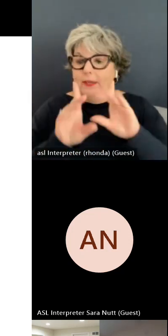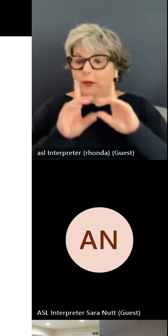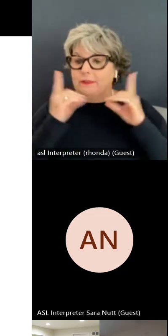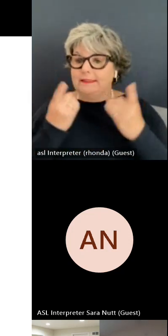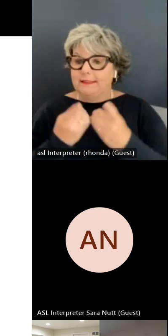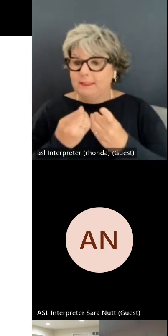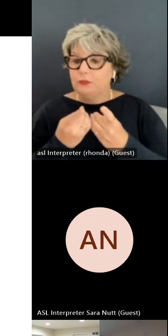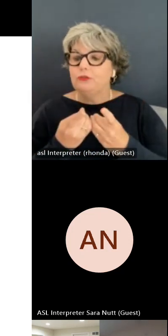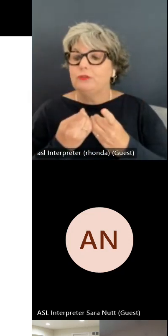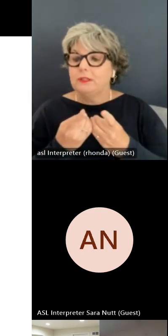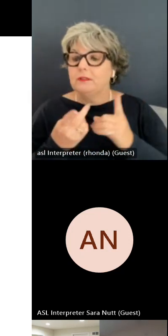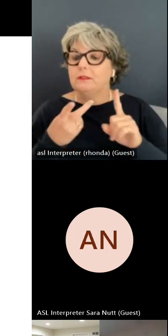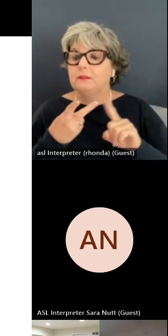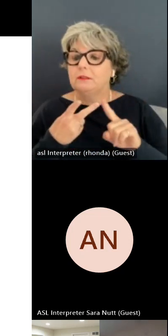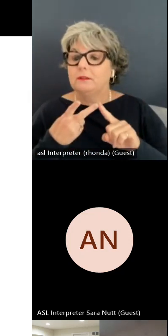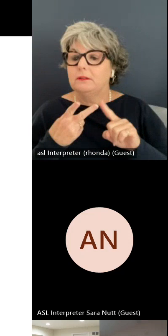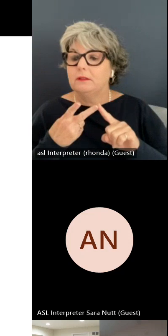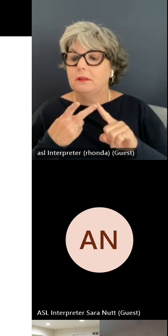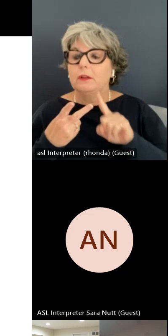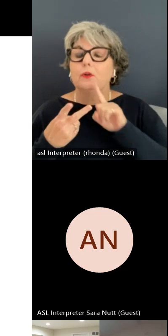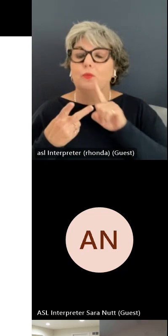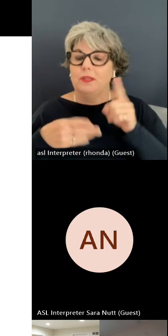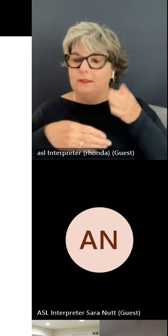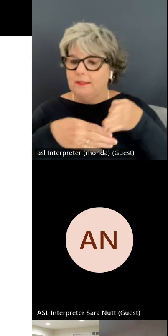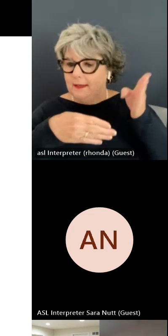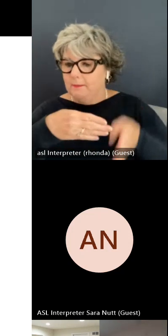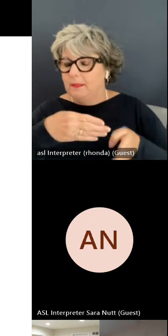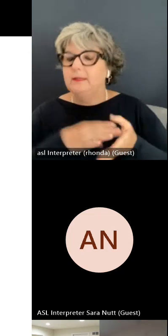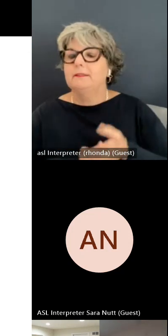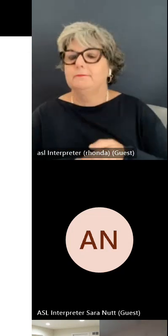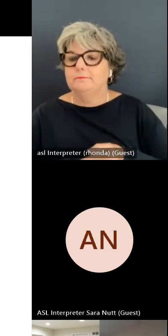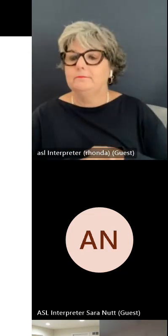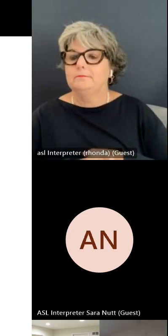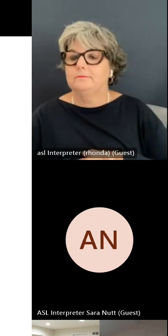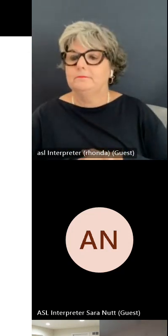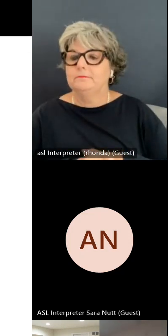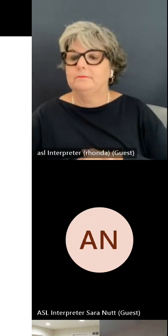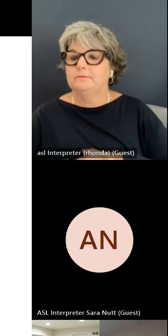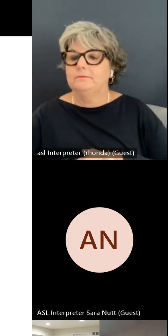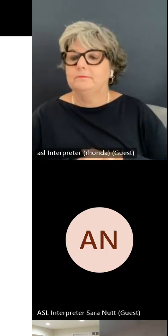sure got done actually do get completed.